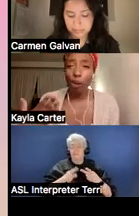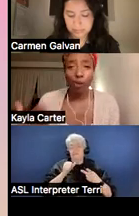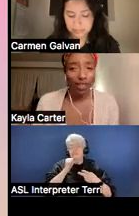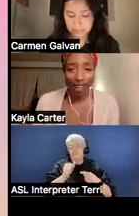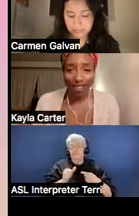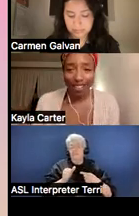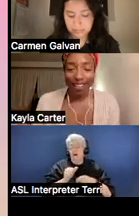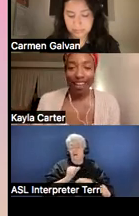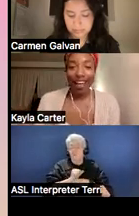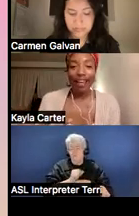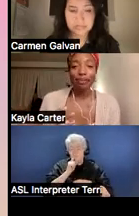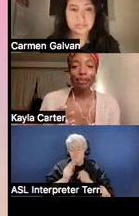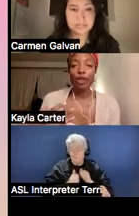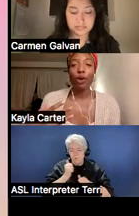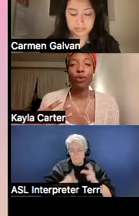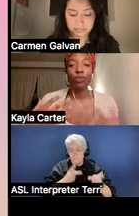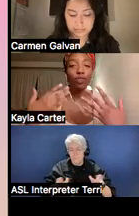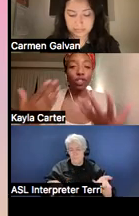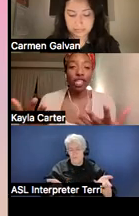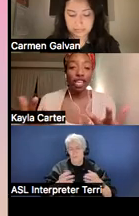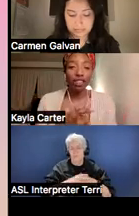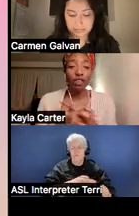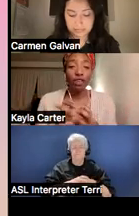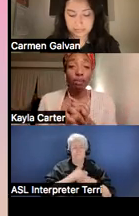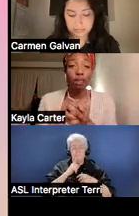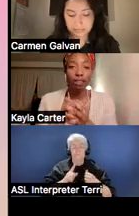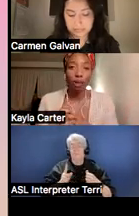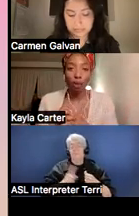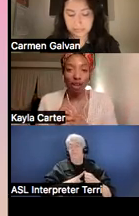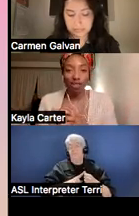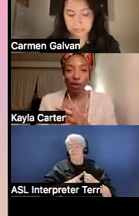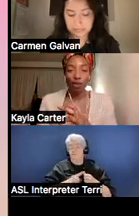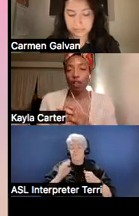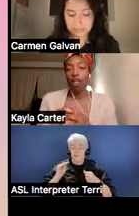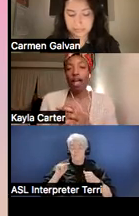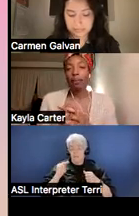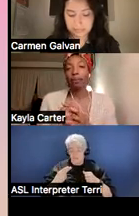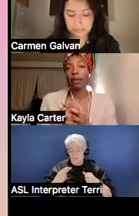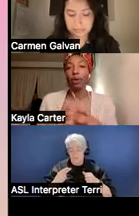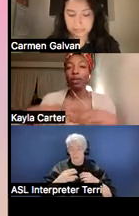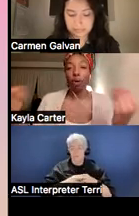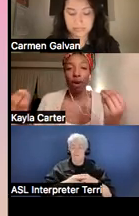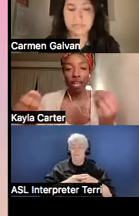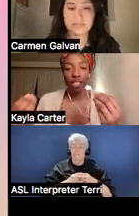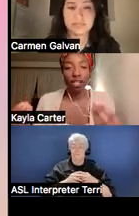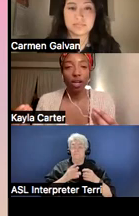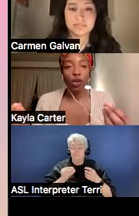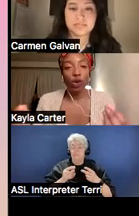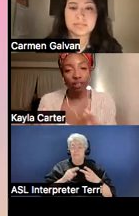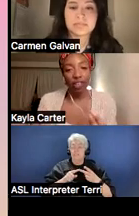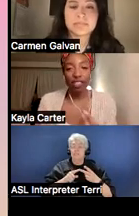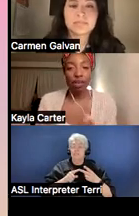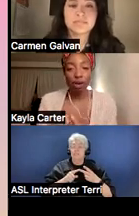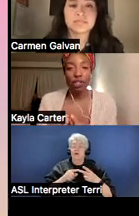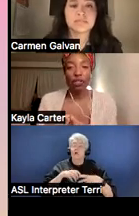for most of us. So the first myth that we want to sort of pull apart is